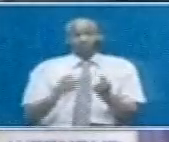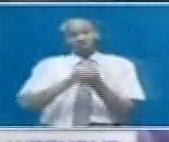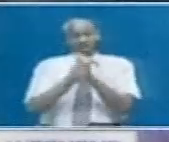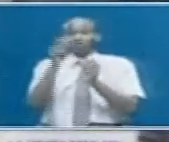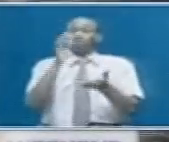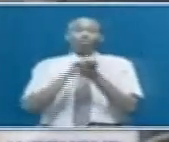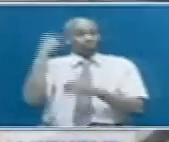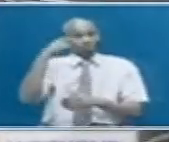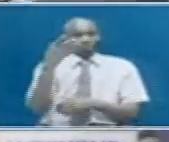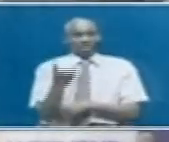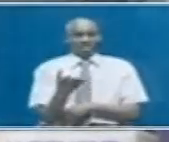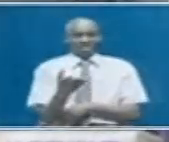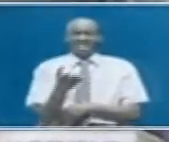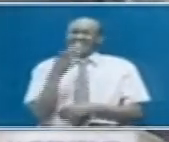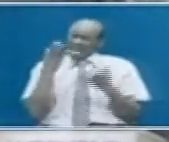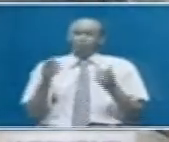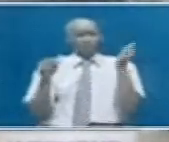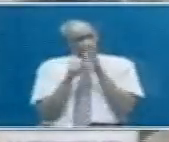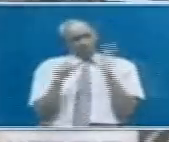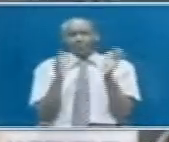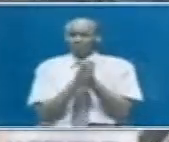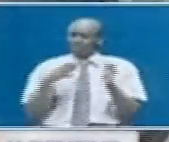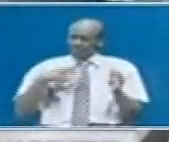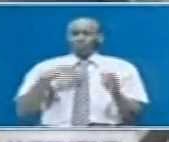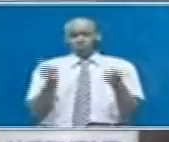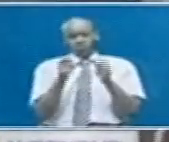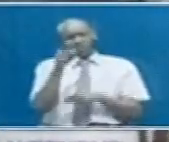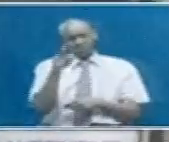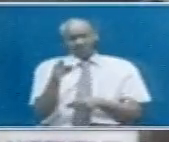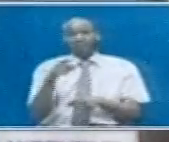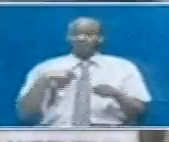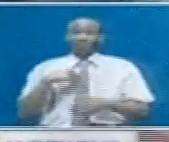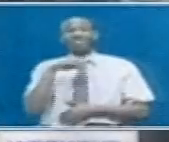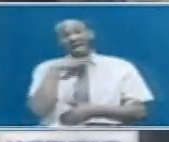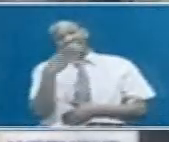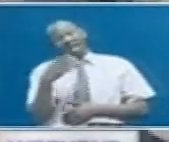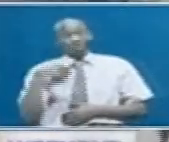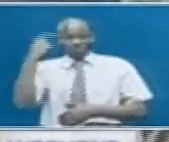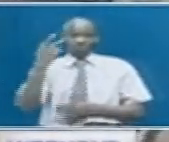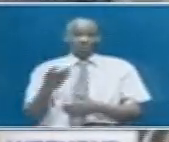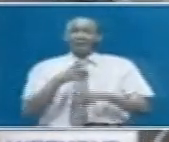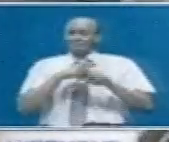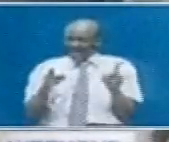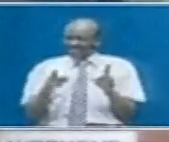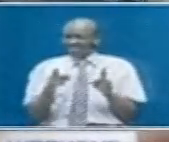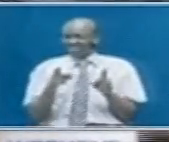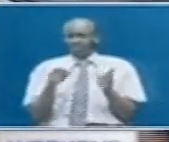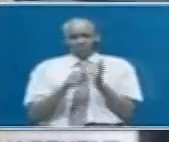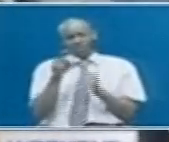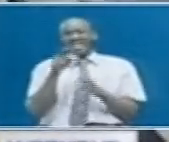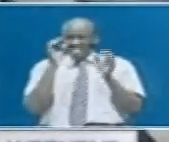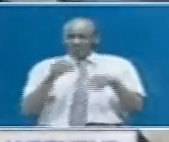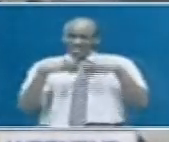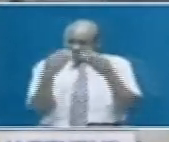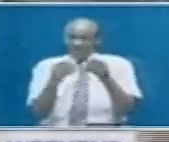simu. Ubaya wa uchawi hawa ni yule ambaye analoga mtu anakufa ama anakuwa kitu kingine. Lakini kama